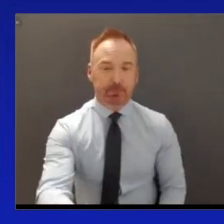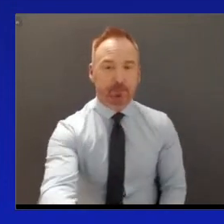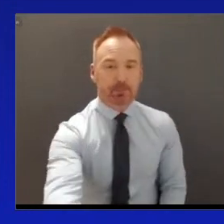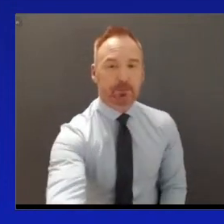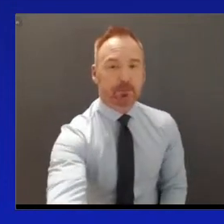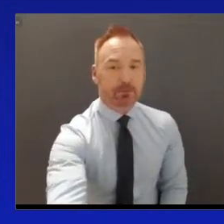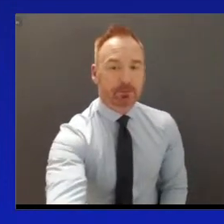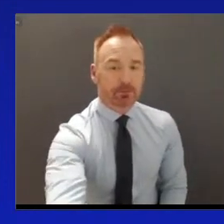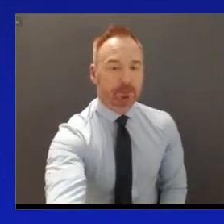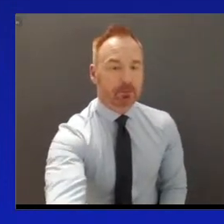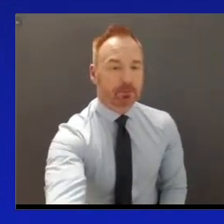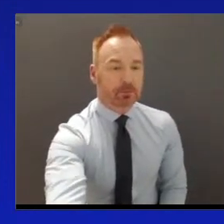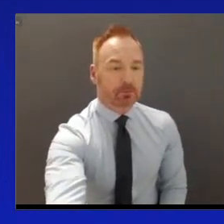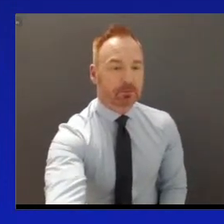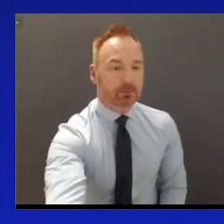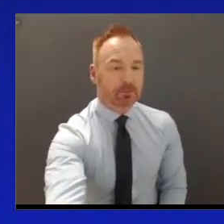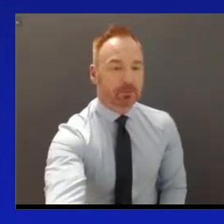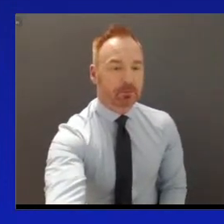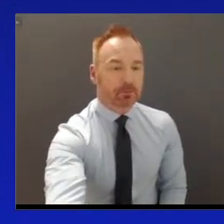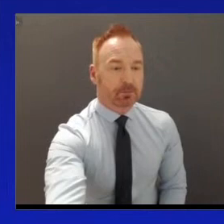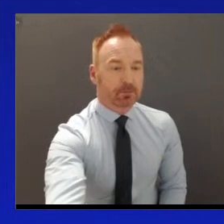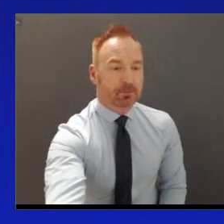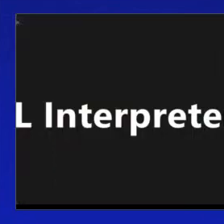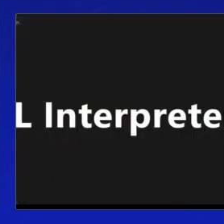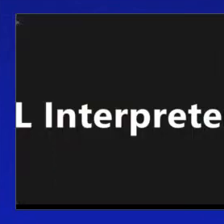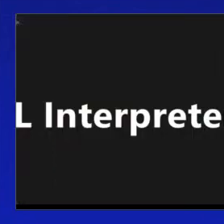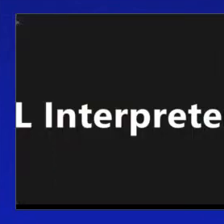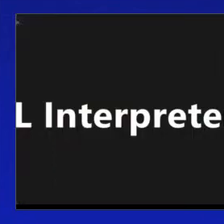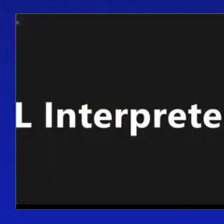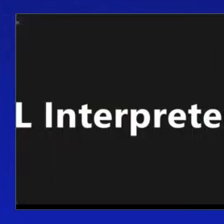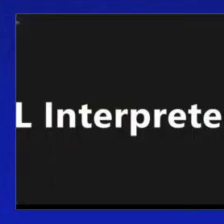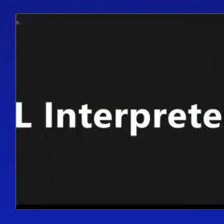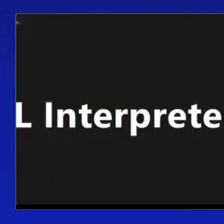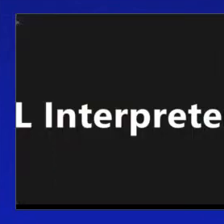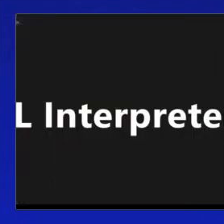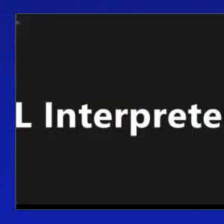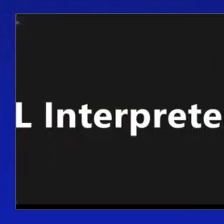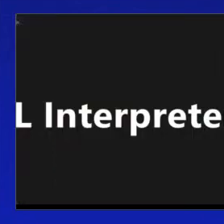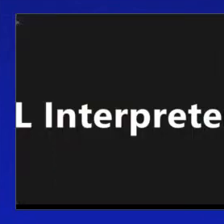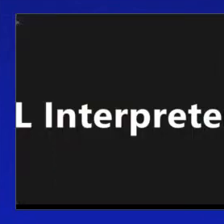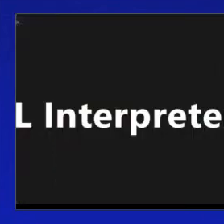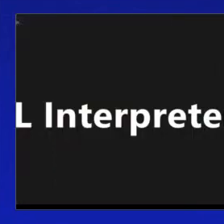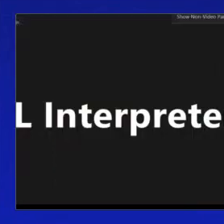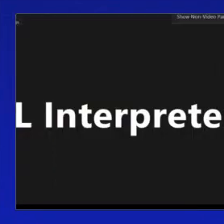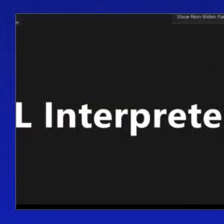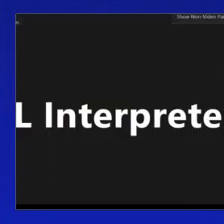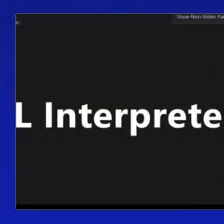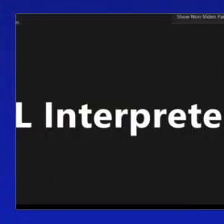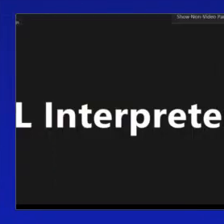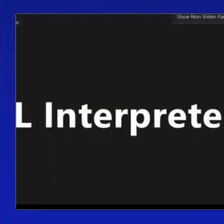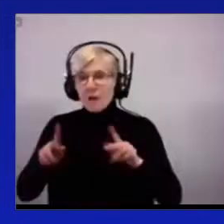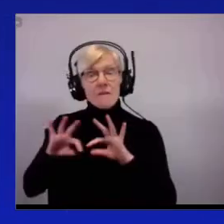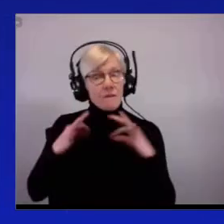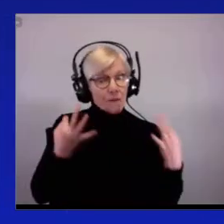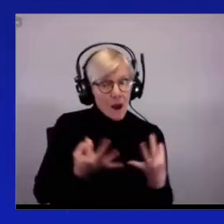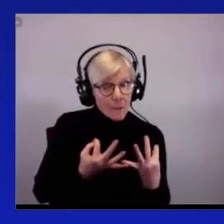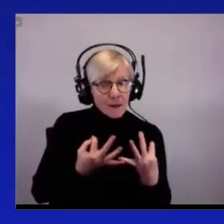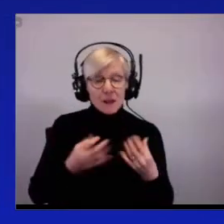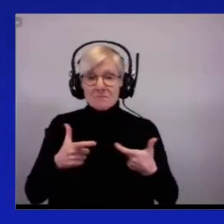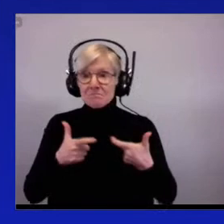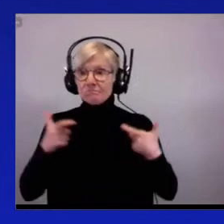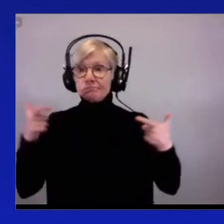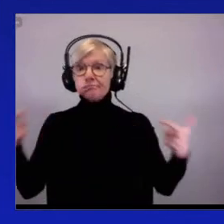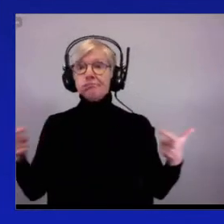populations, and particularly families, because there's families that are large